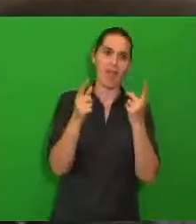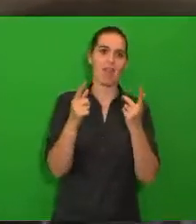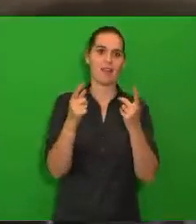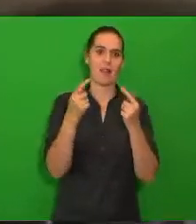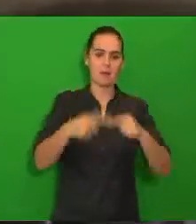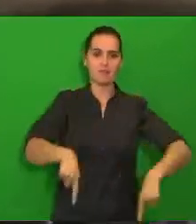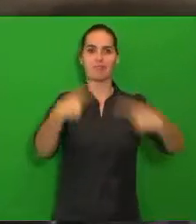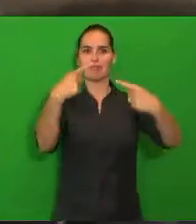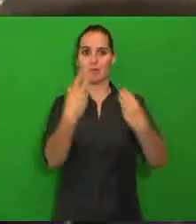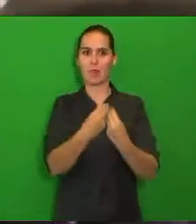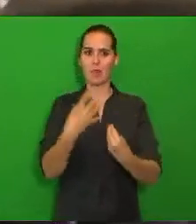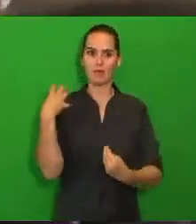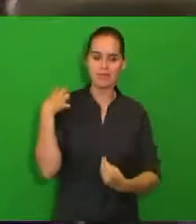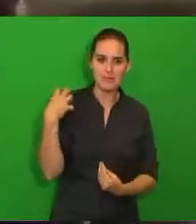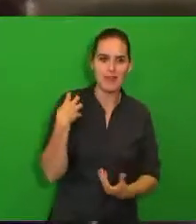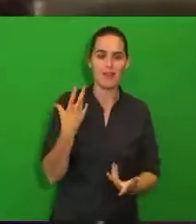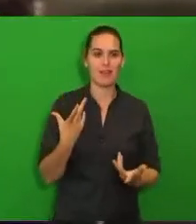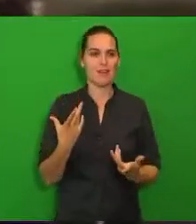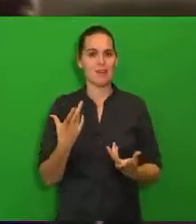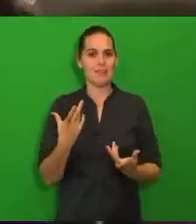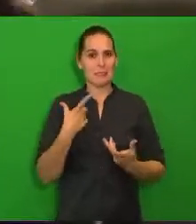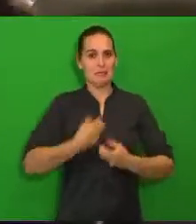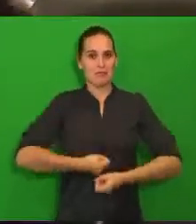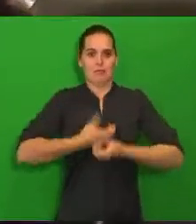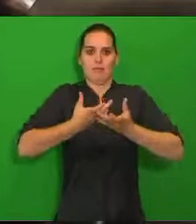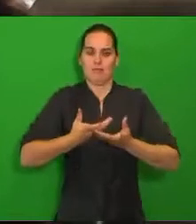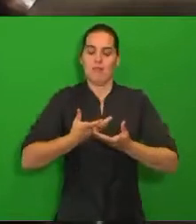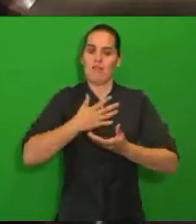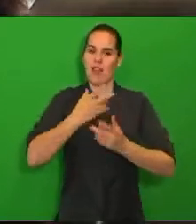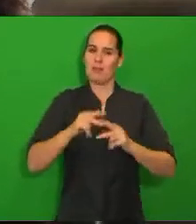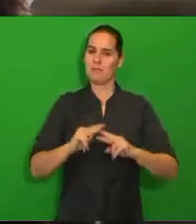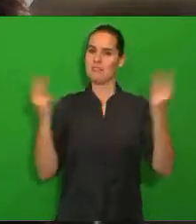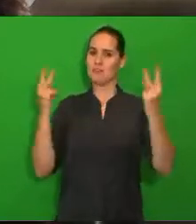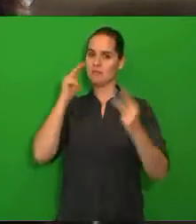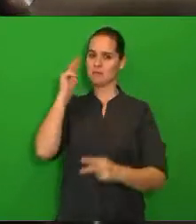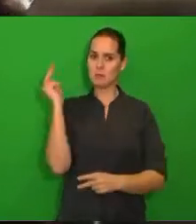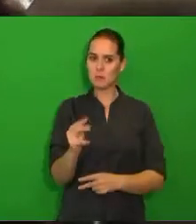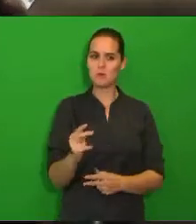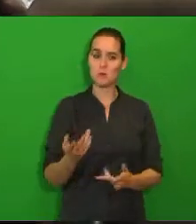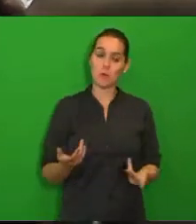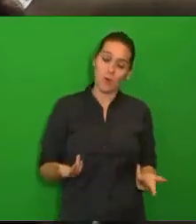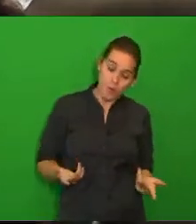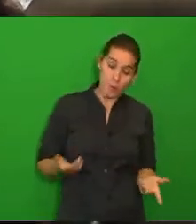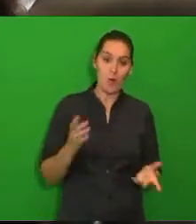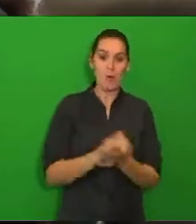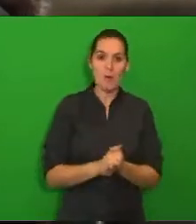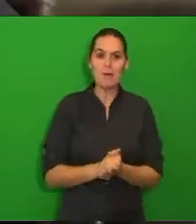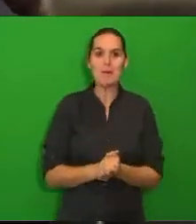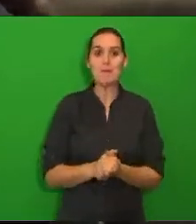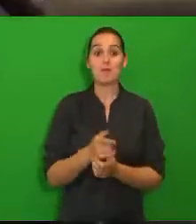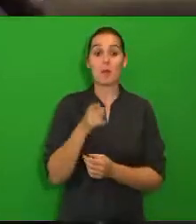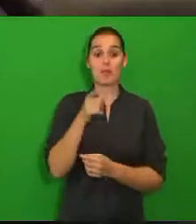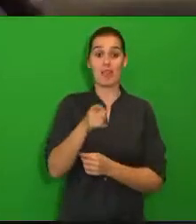Minister, who has expressed his differing view on this position. I would like to know, given all